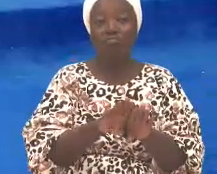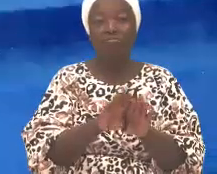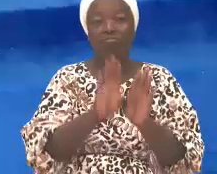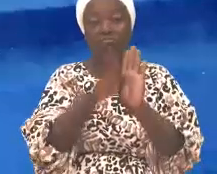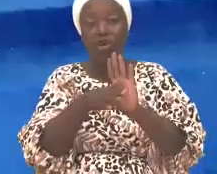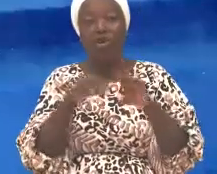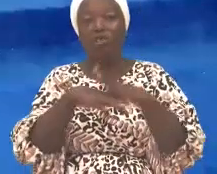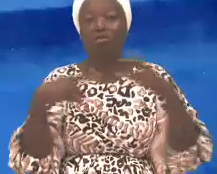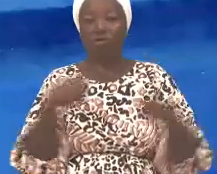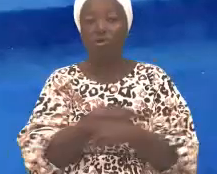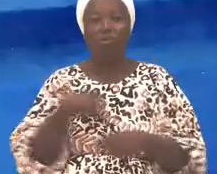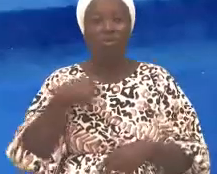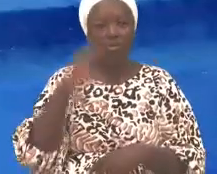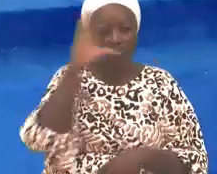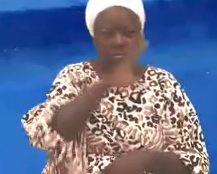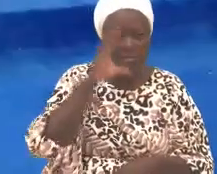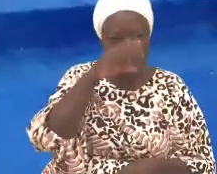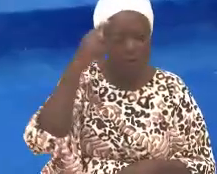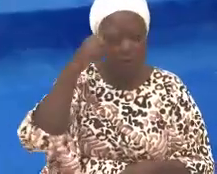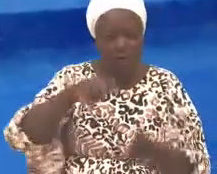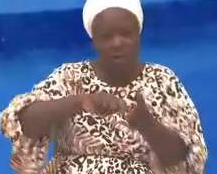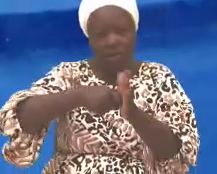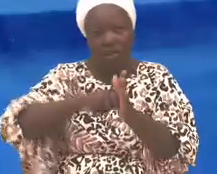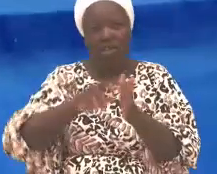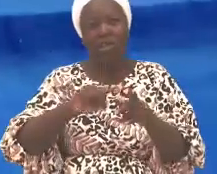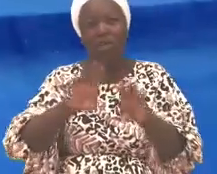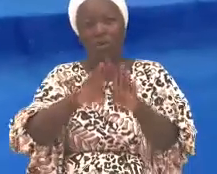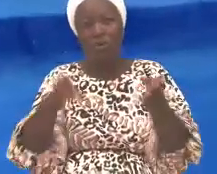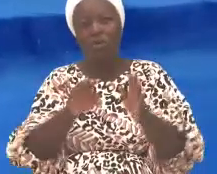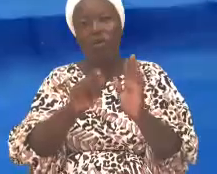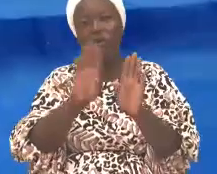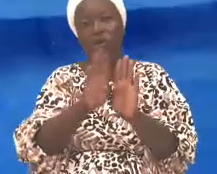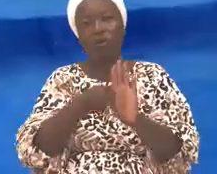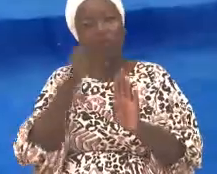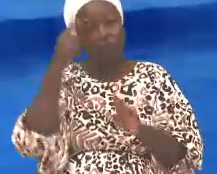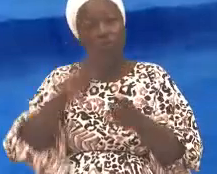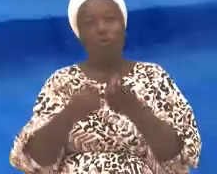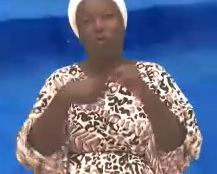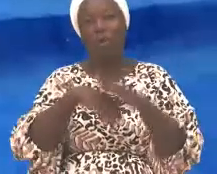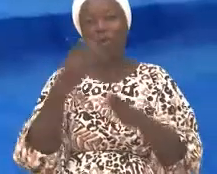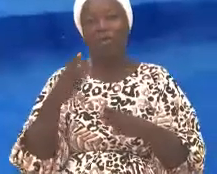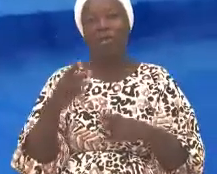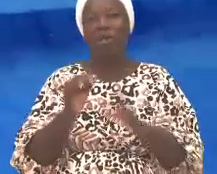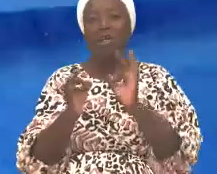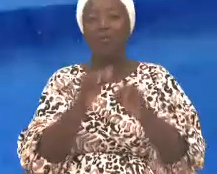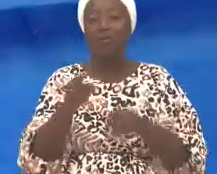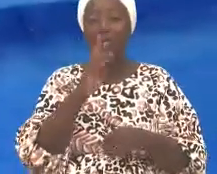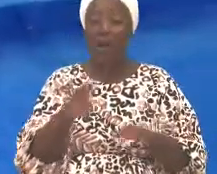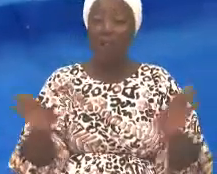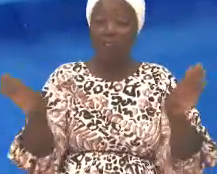can look for the key and open the door and you come out. That's easy. If you are locked up in a